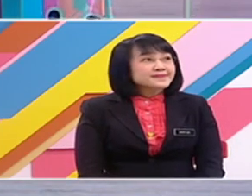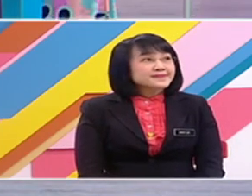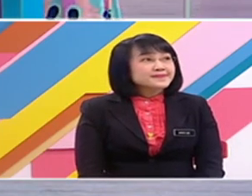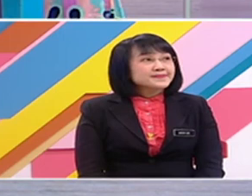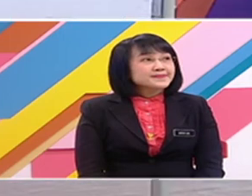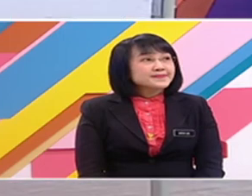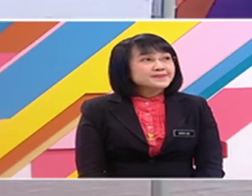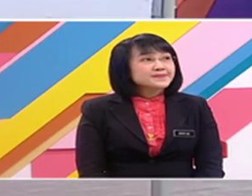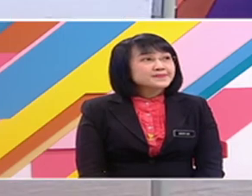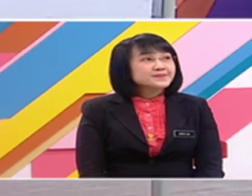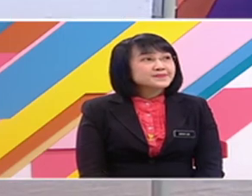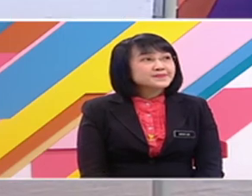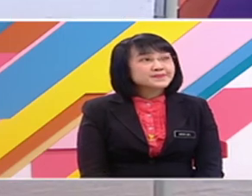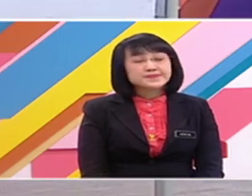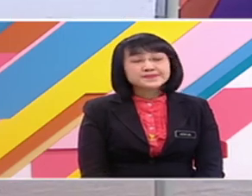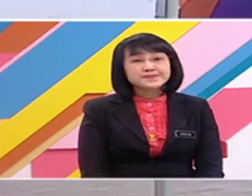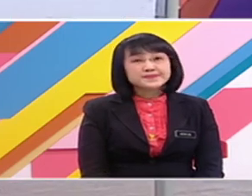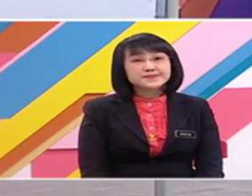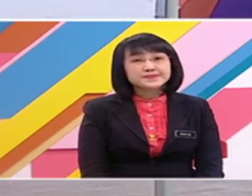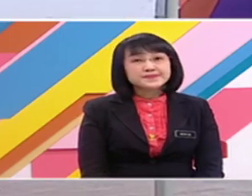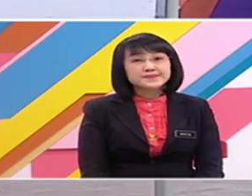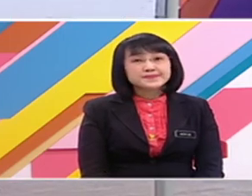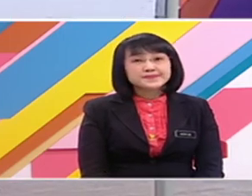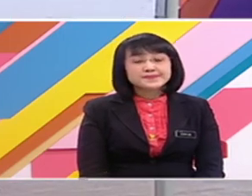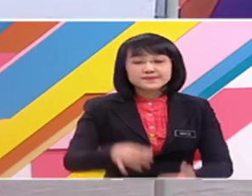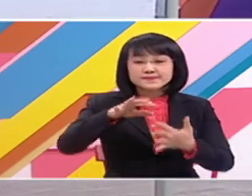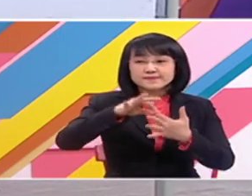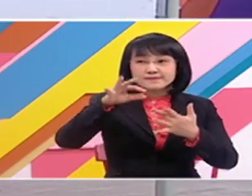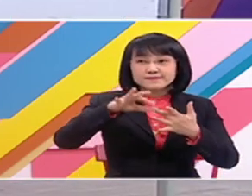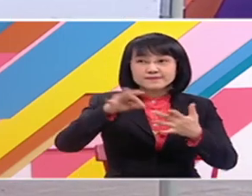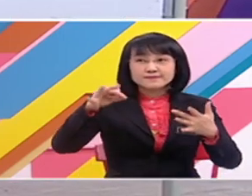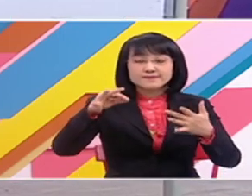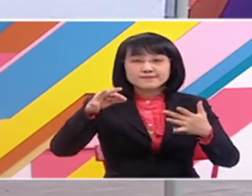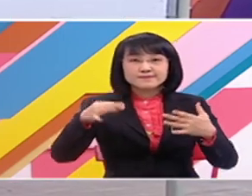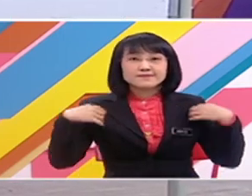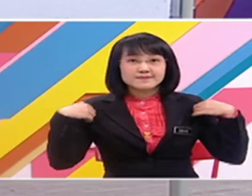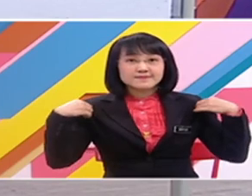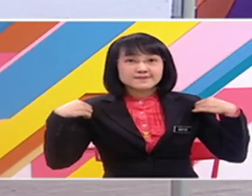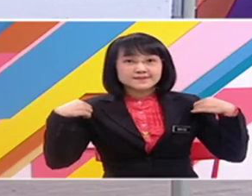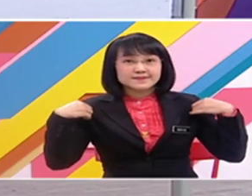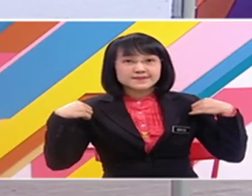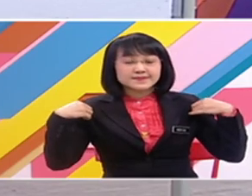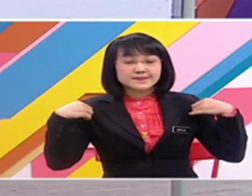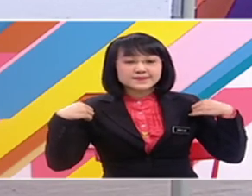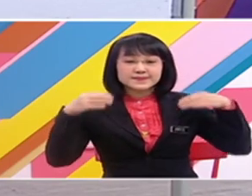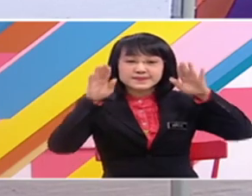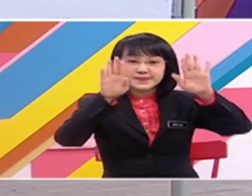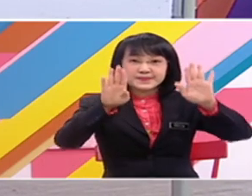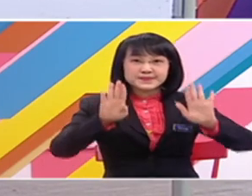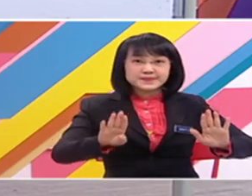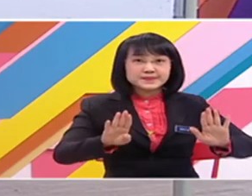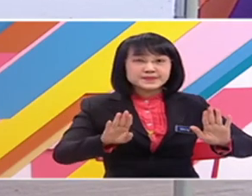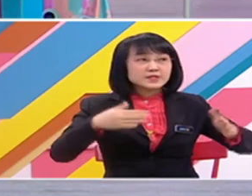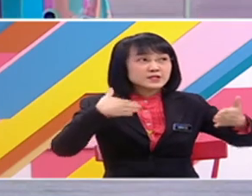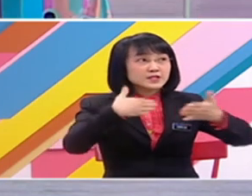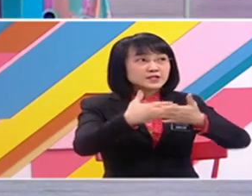clothes and paste at the Laila. At the picture of Laila. So I will be pasting the clothes there. Yeah. On